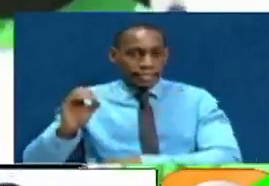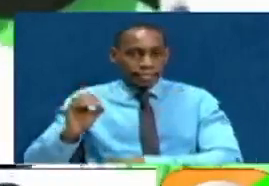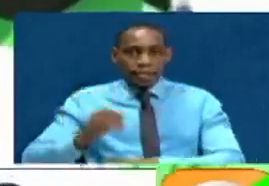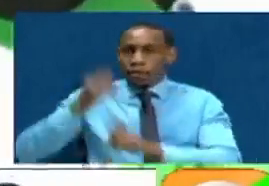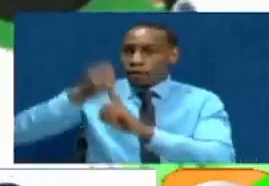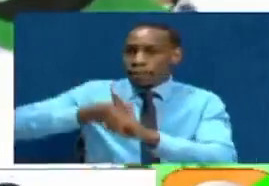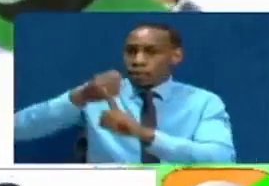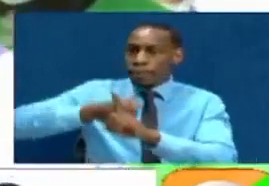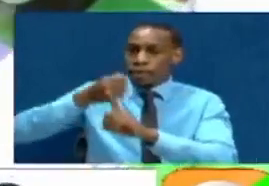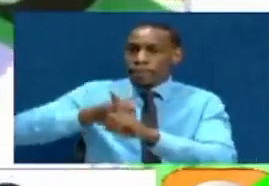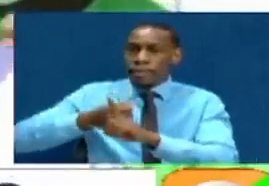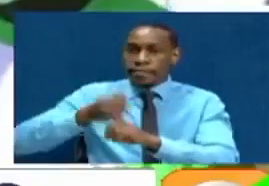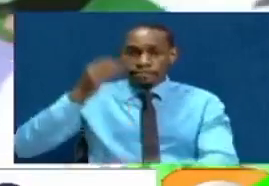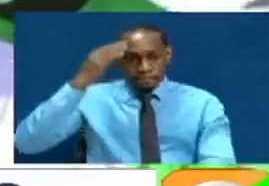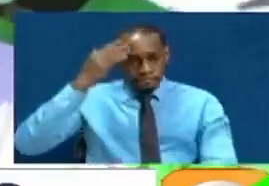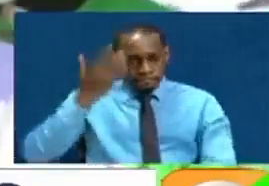Tukapigania